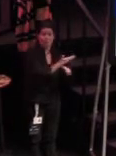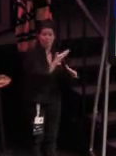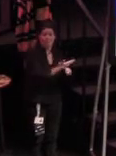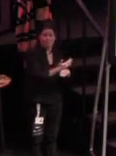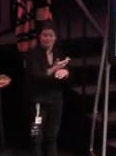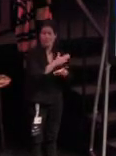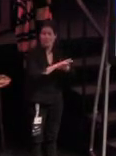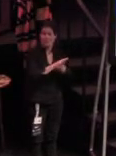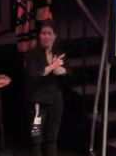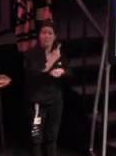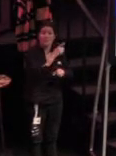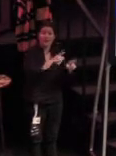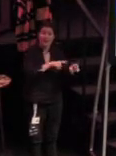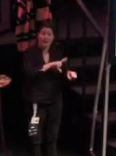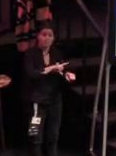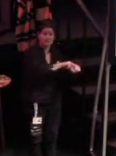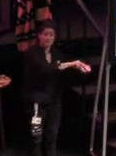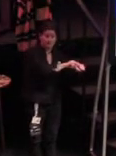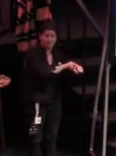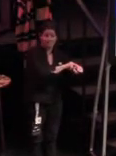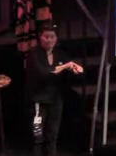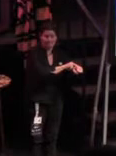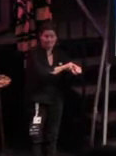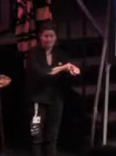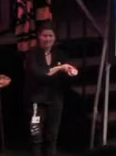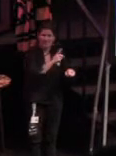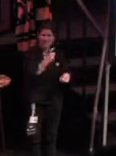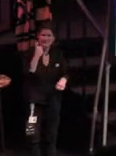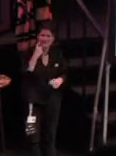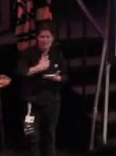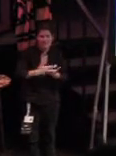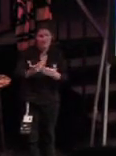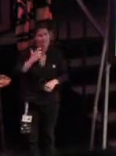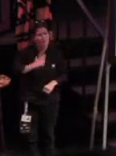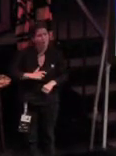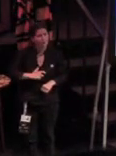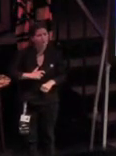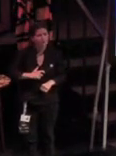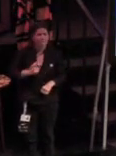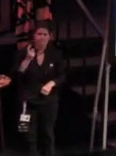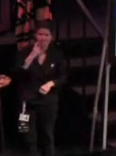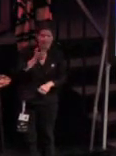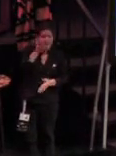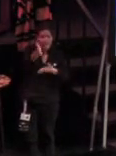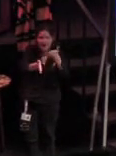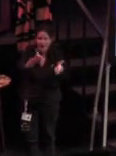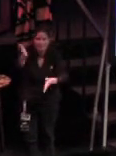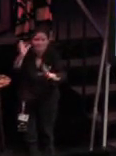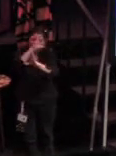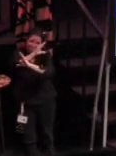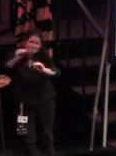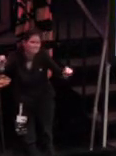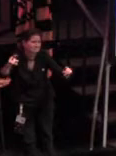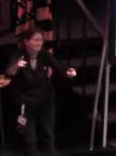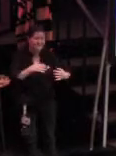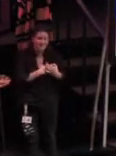the apprentice, and the easiest part of my role was exactly that. It was just going out and telling people, I've fallen in love. Come and